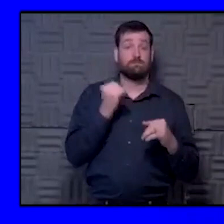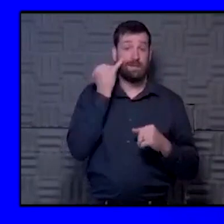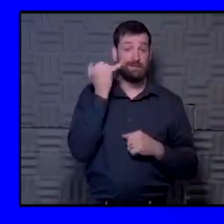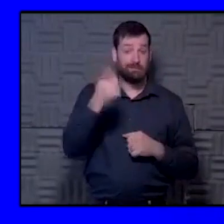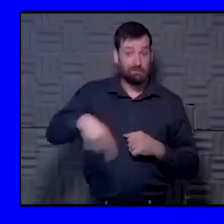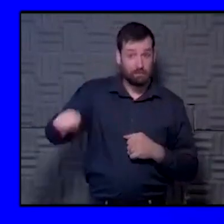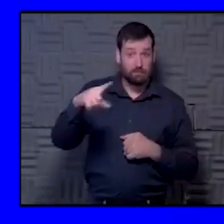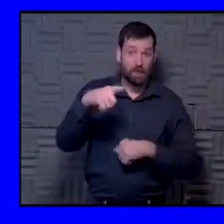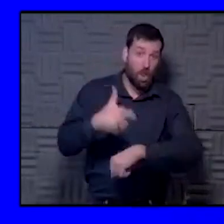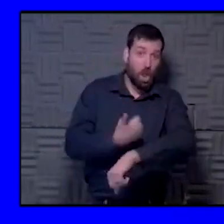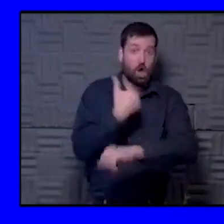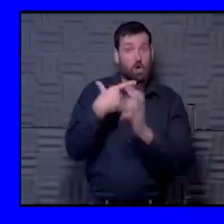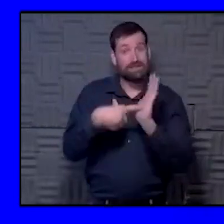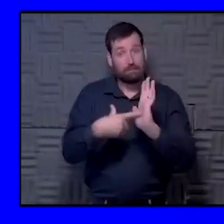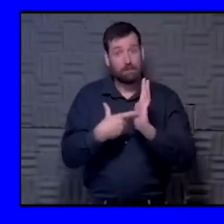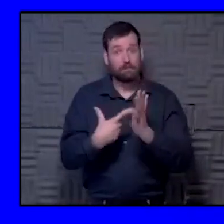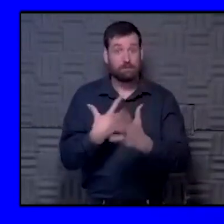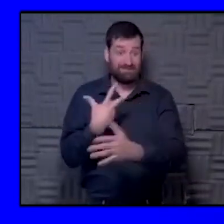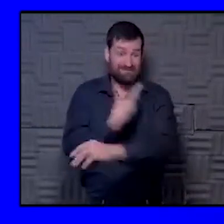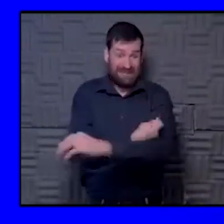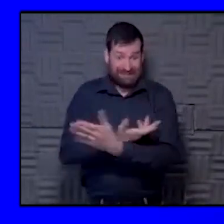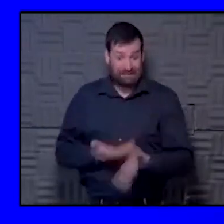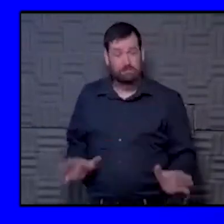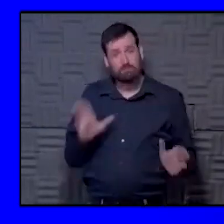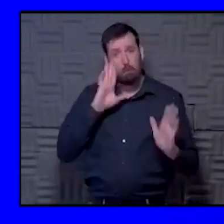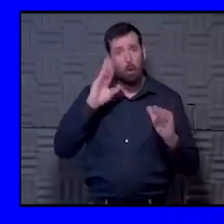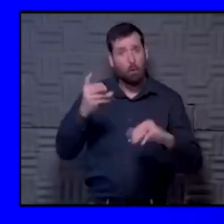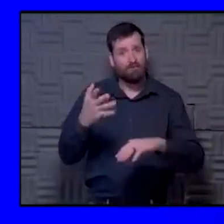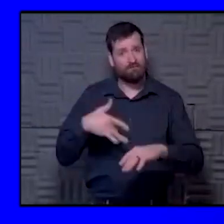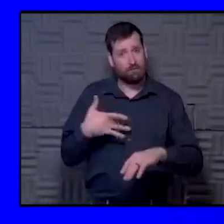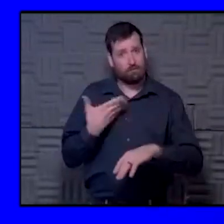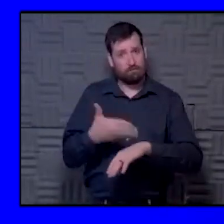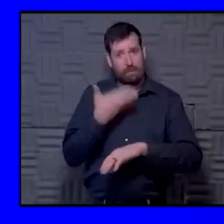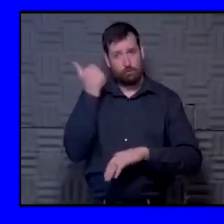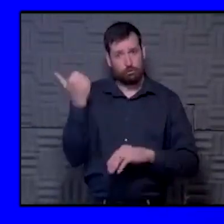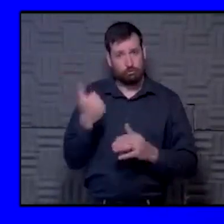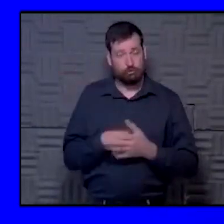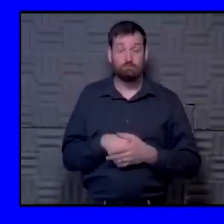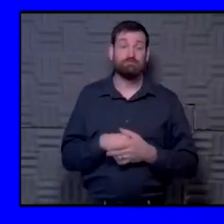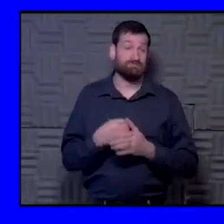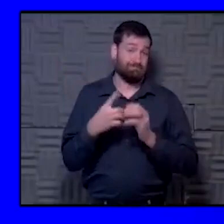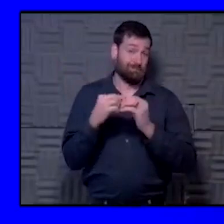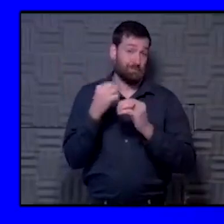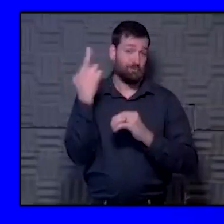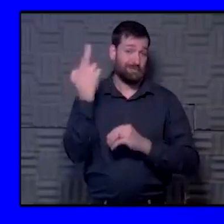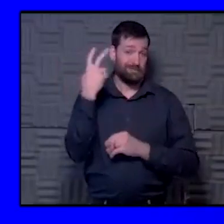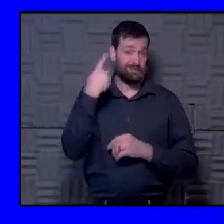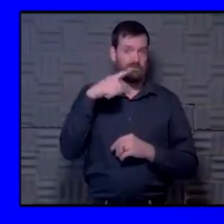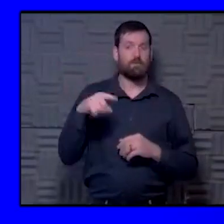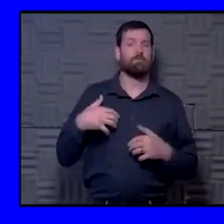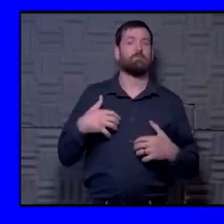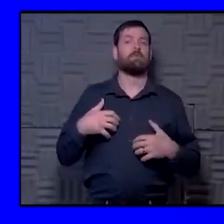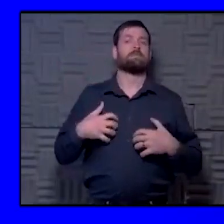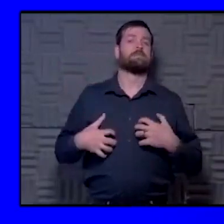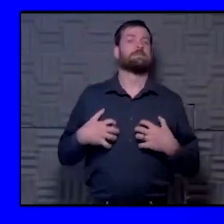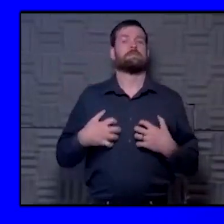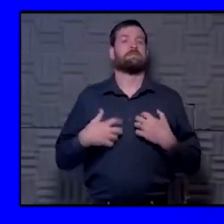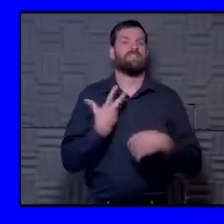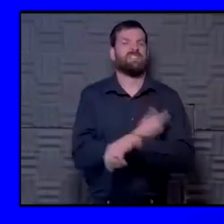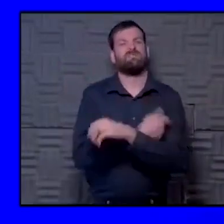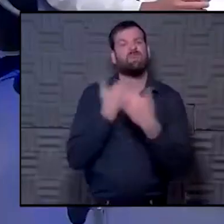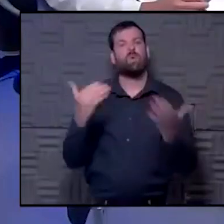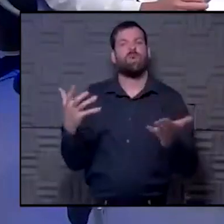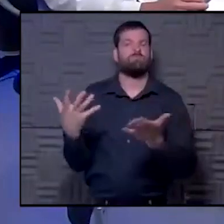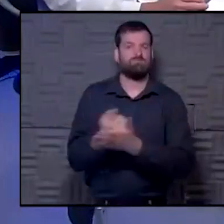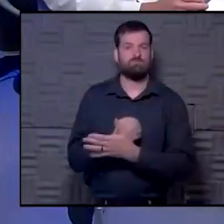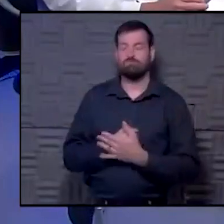long haul symptoms and you get the vaccine, I hope it makes you feel better. And maybe that is one more reason for those vaccine hesitant people to go ahead and get Right.